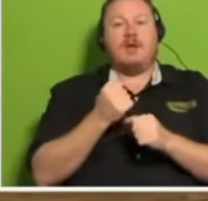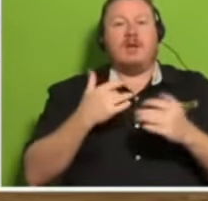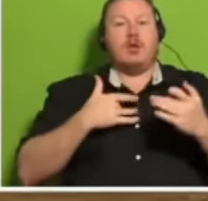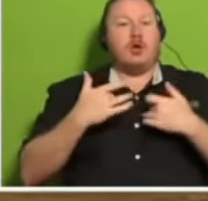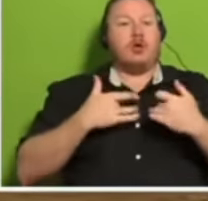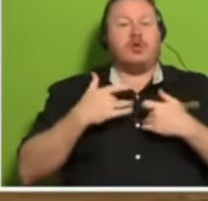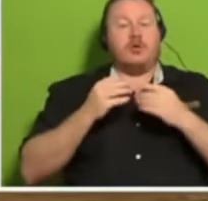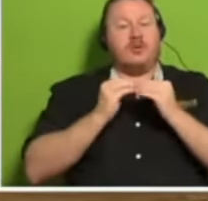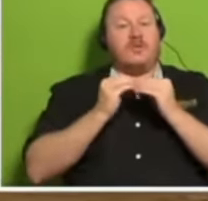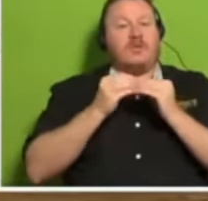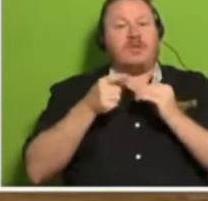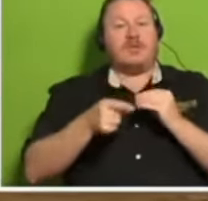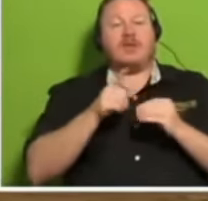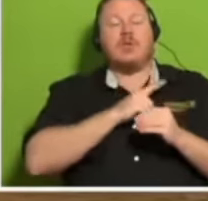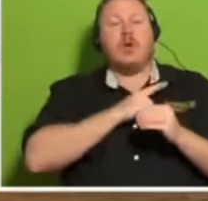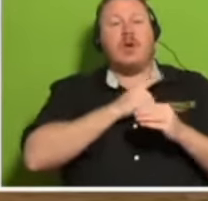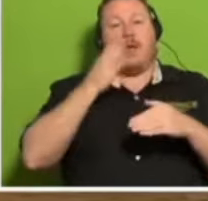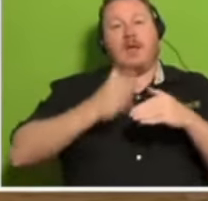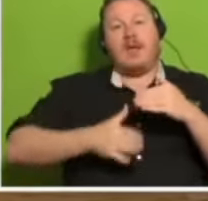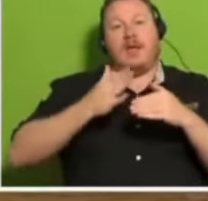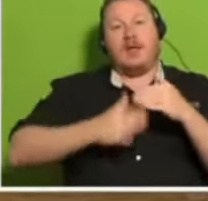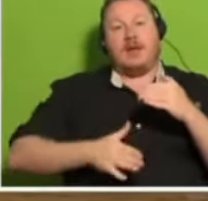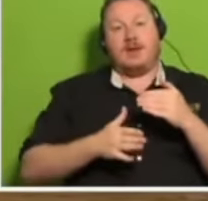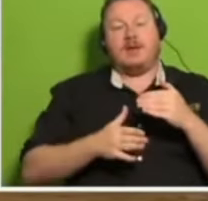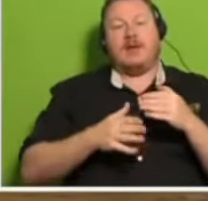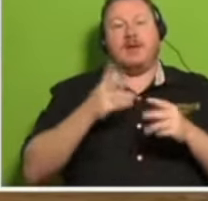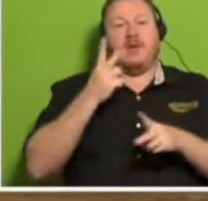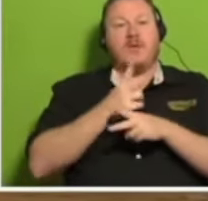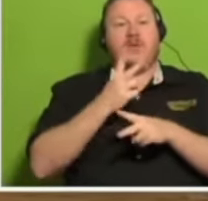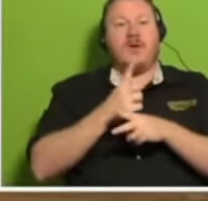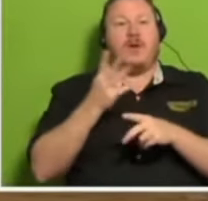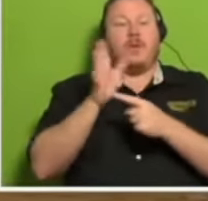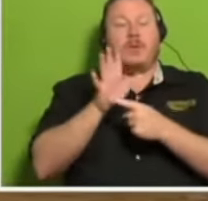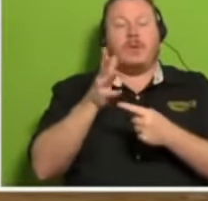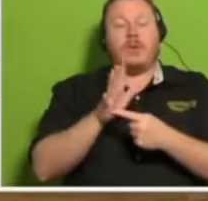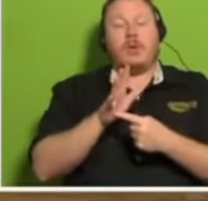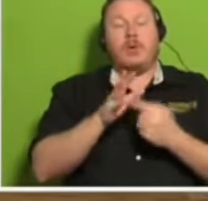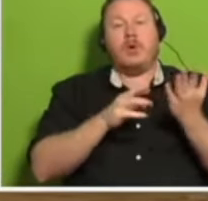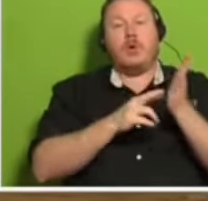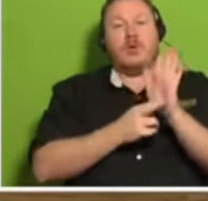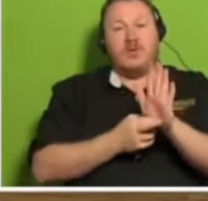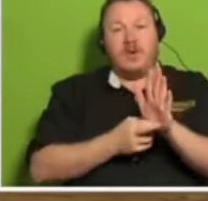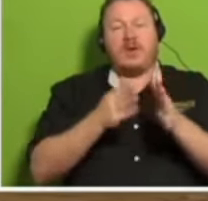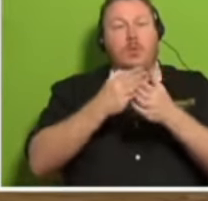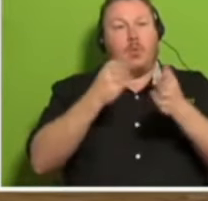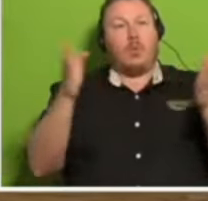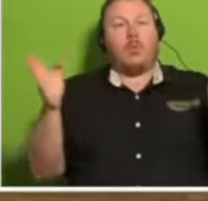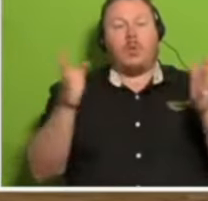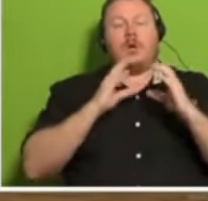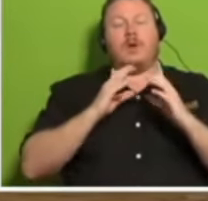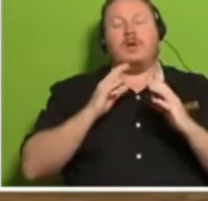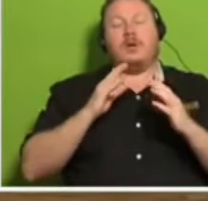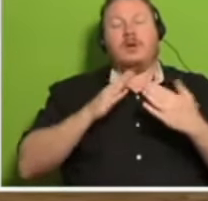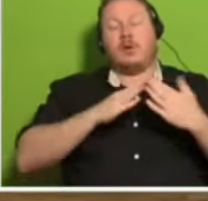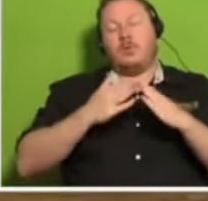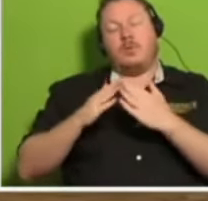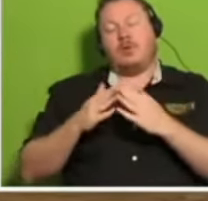concerns so that in the end, the final versions are reflective of the input of a wider community of